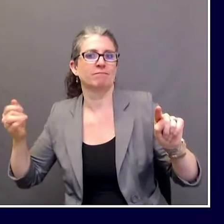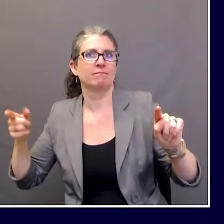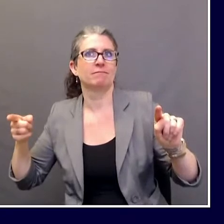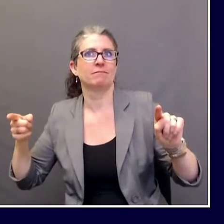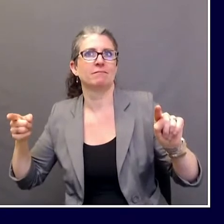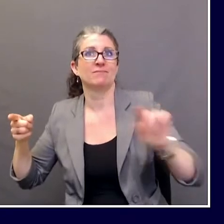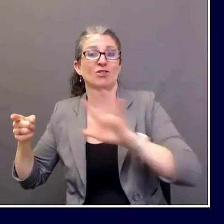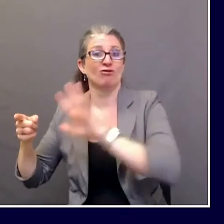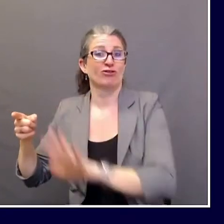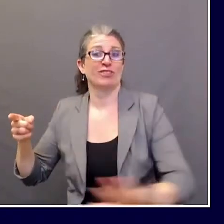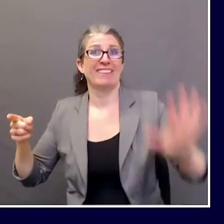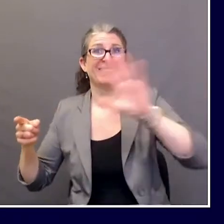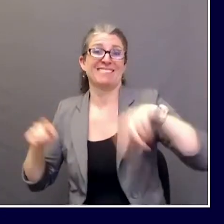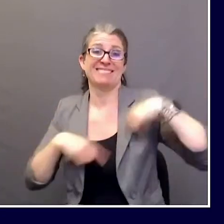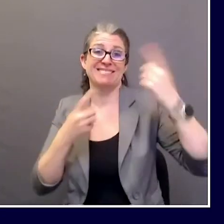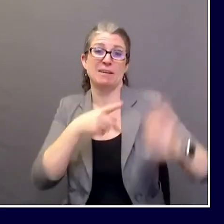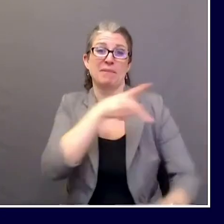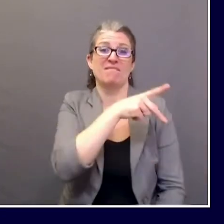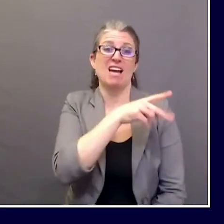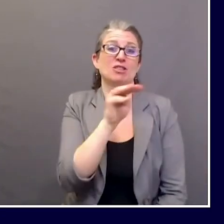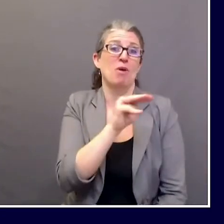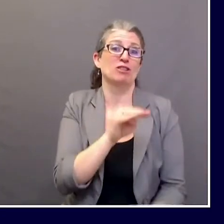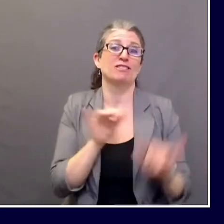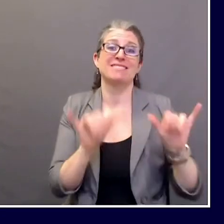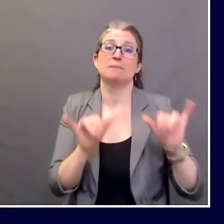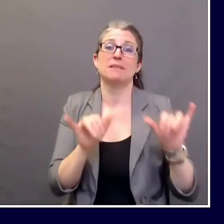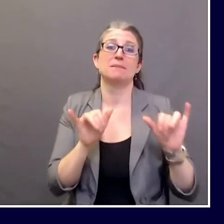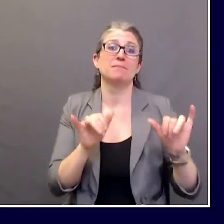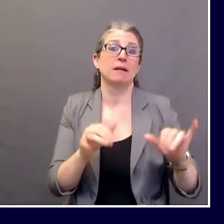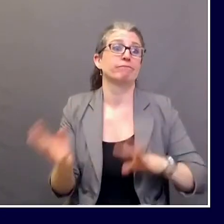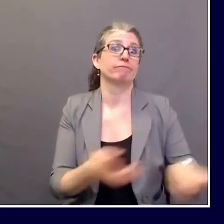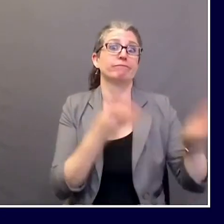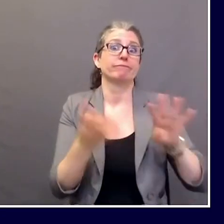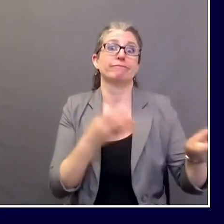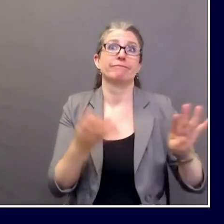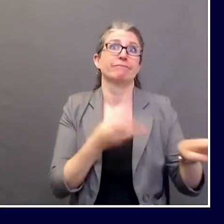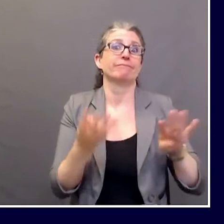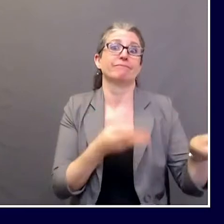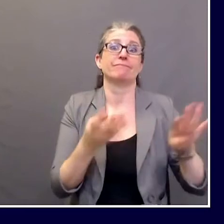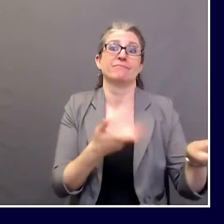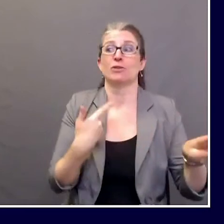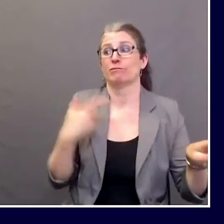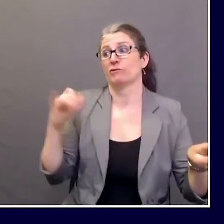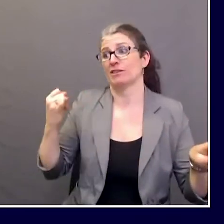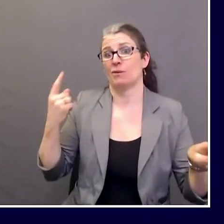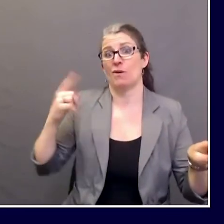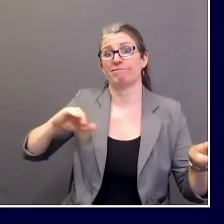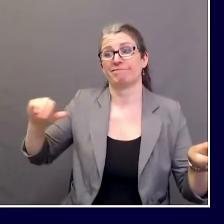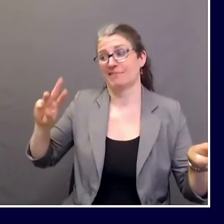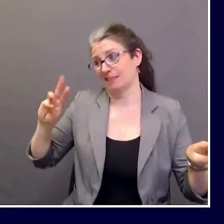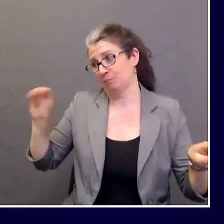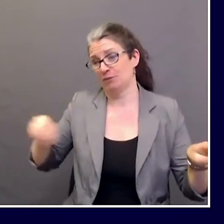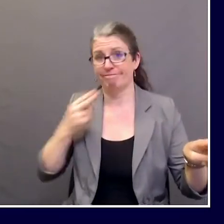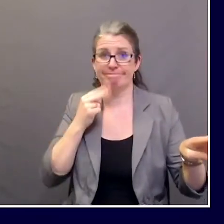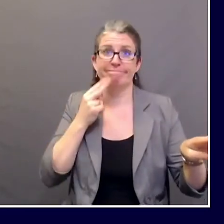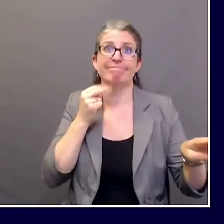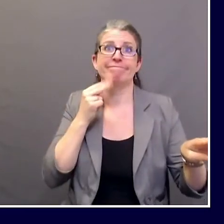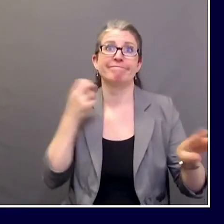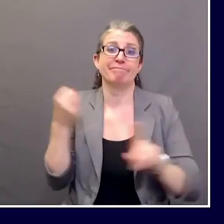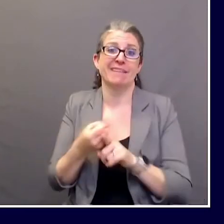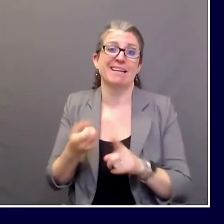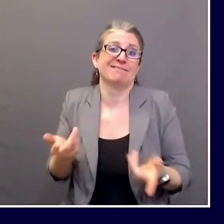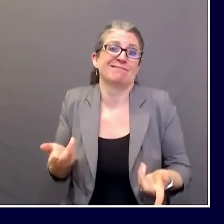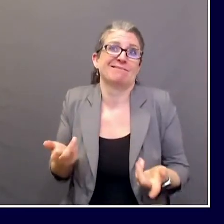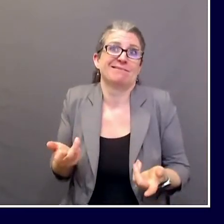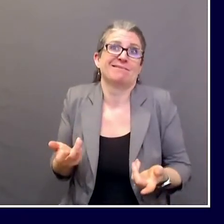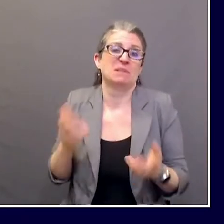big an effect of the pause on our overall supply. We do hope to get an increase in the Moderna and